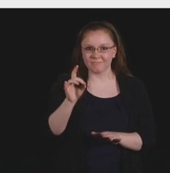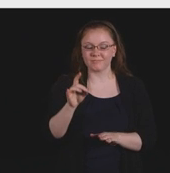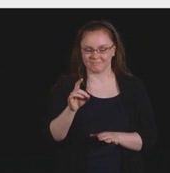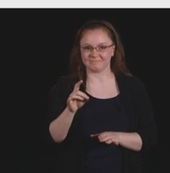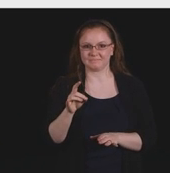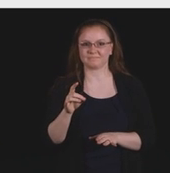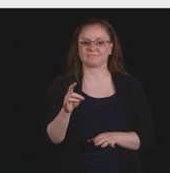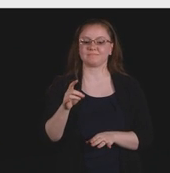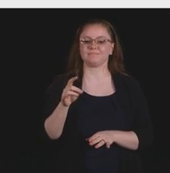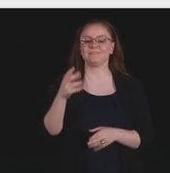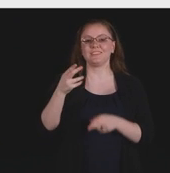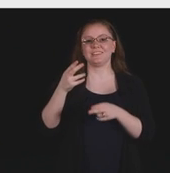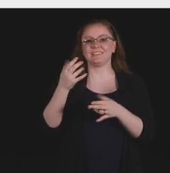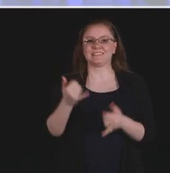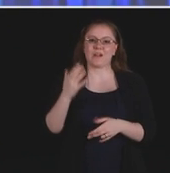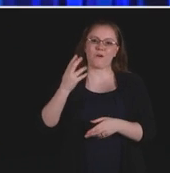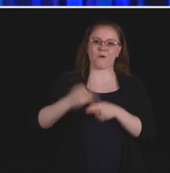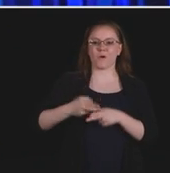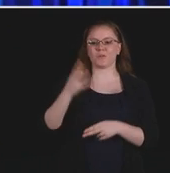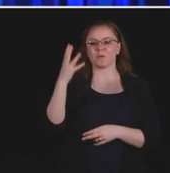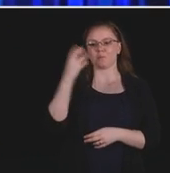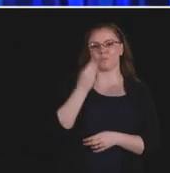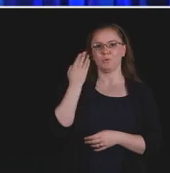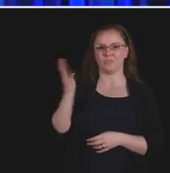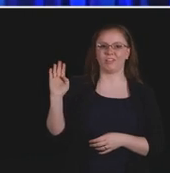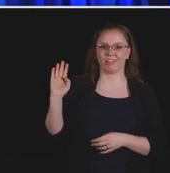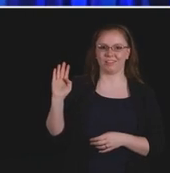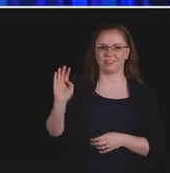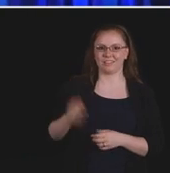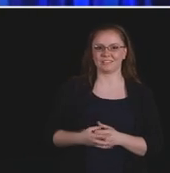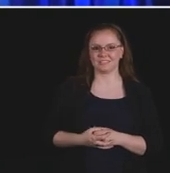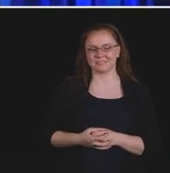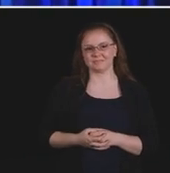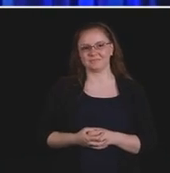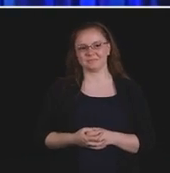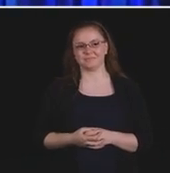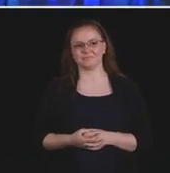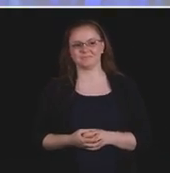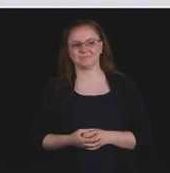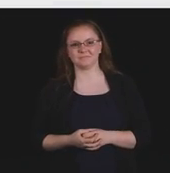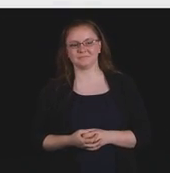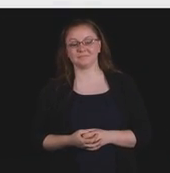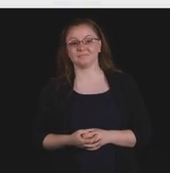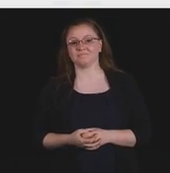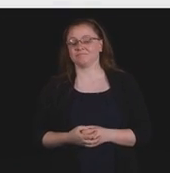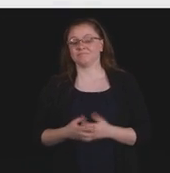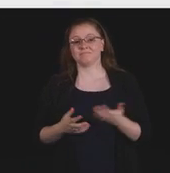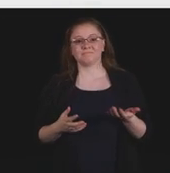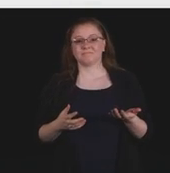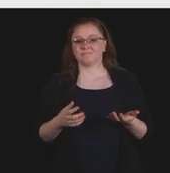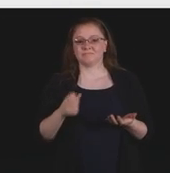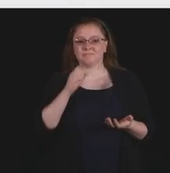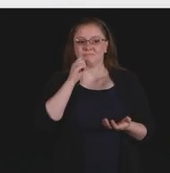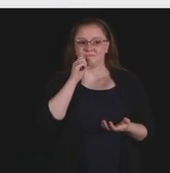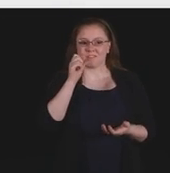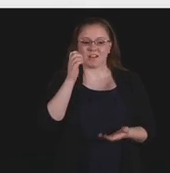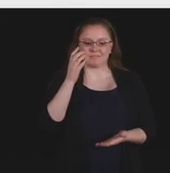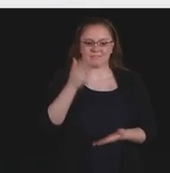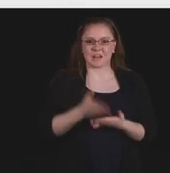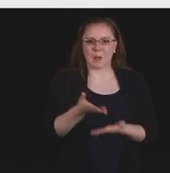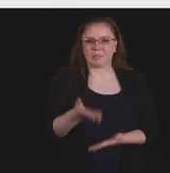So we did not stop this discovery with blue. As a chemist, as a